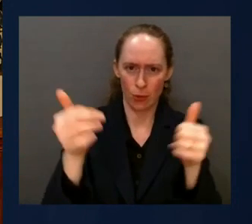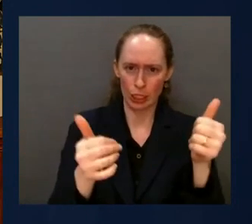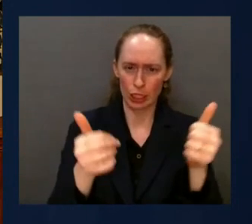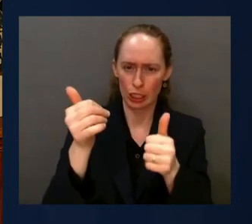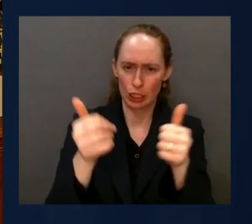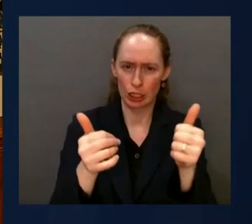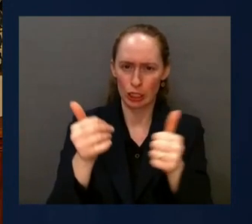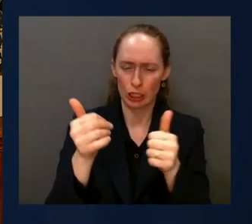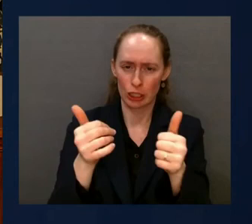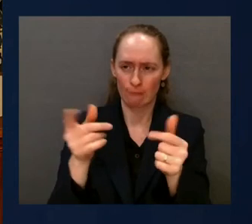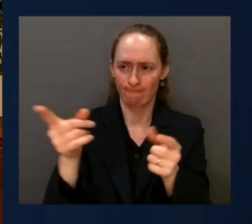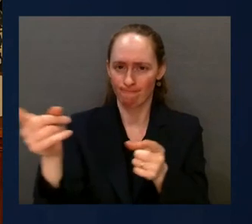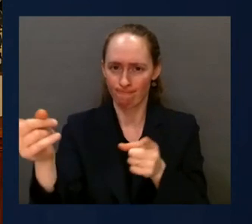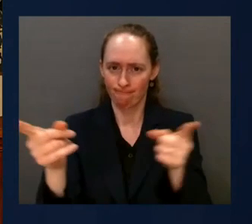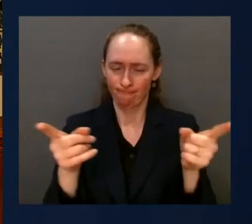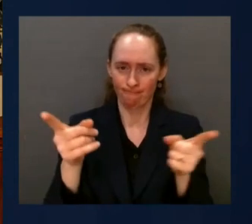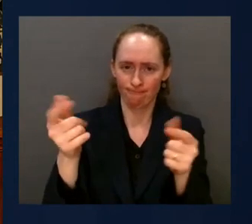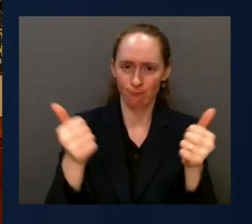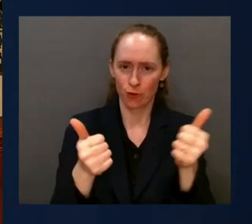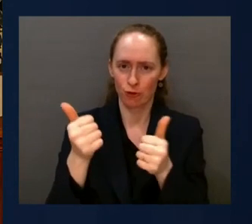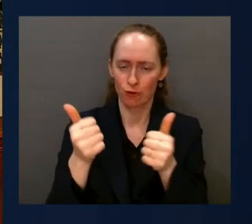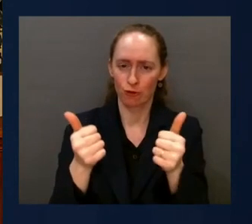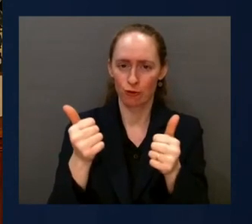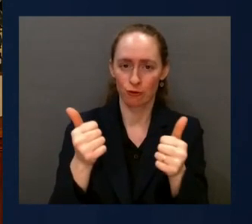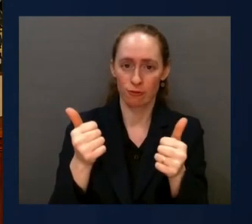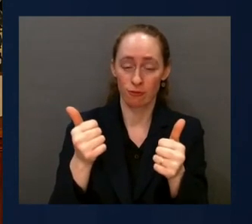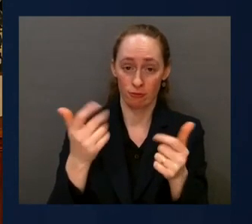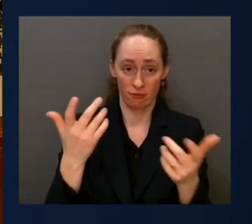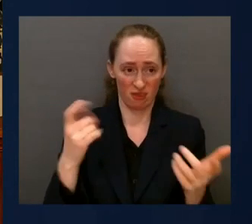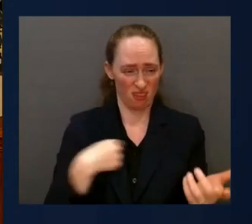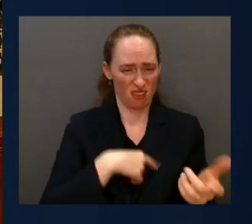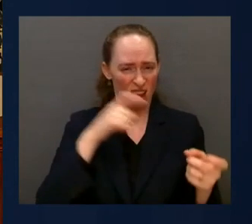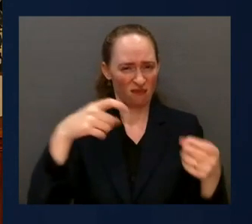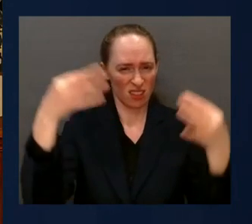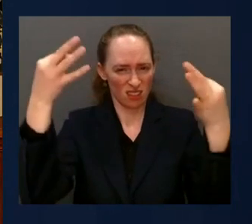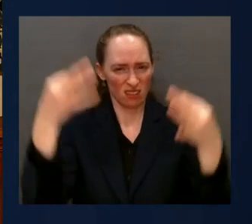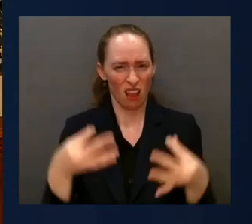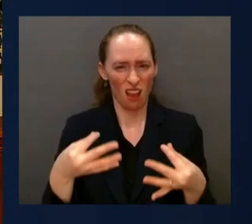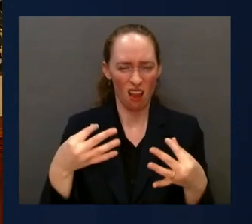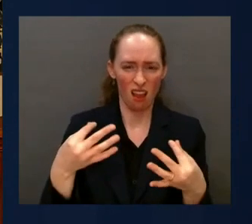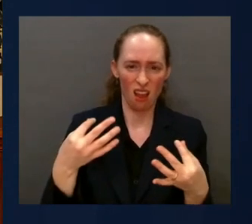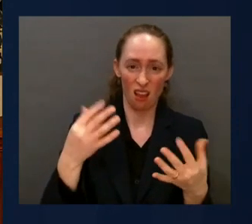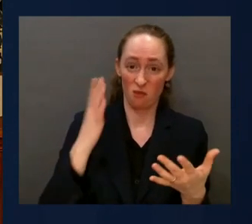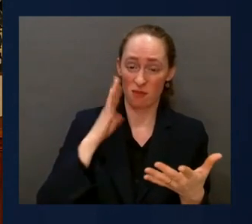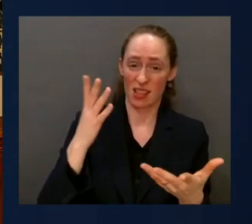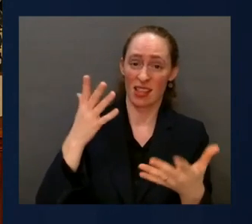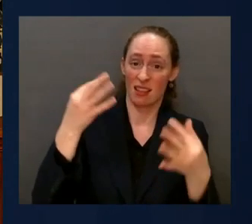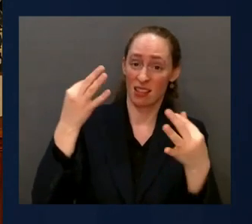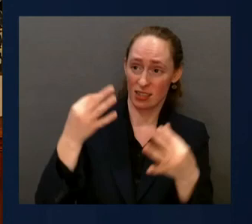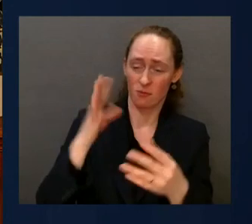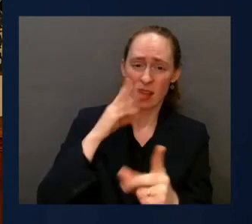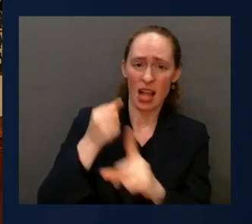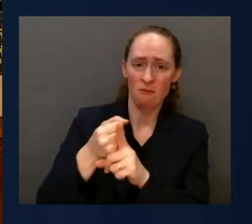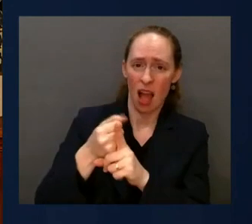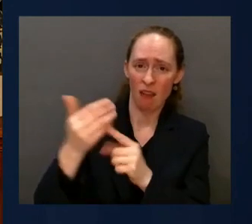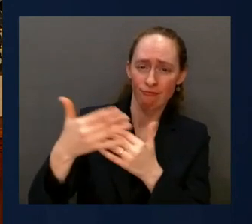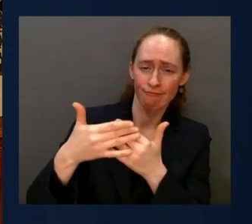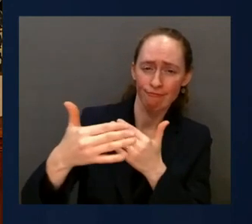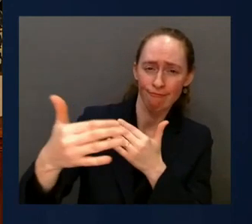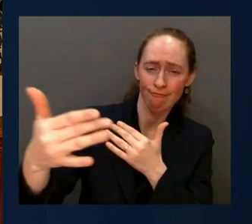for decades to come. We're not bystanders of history. We're not powerless before the forces that confront